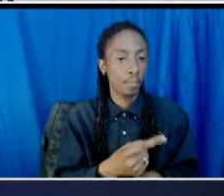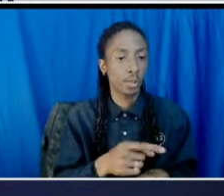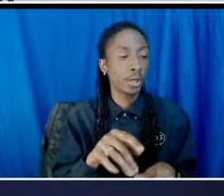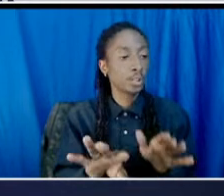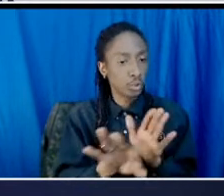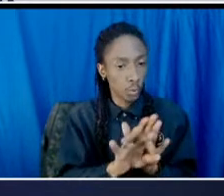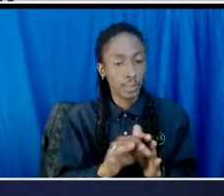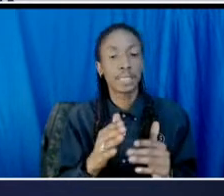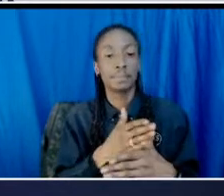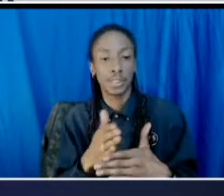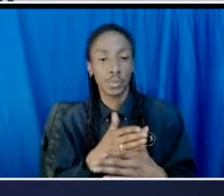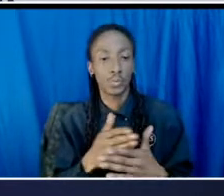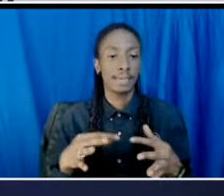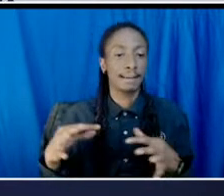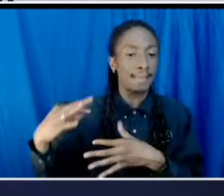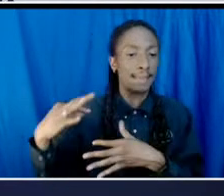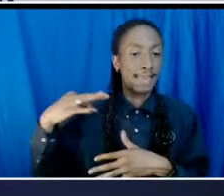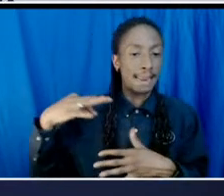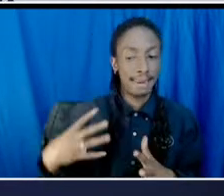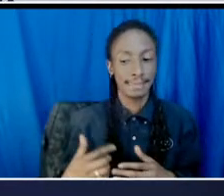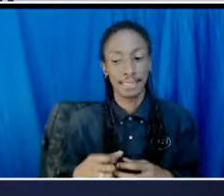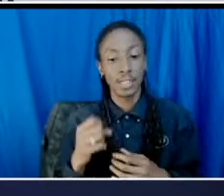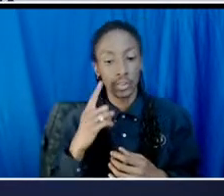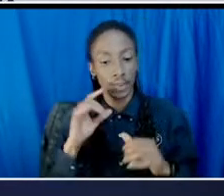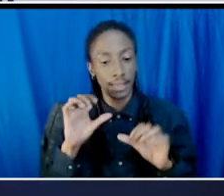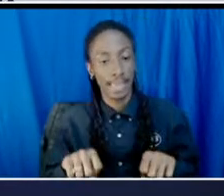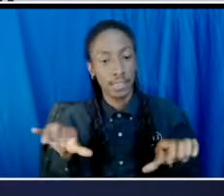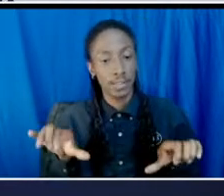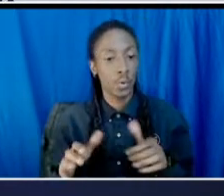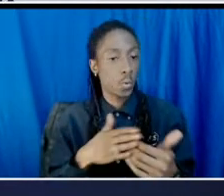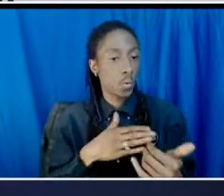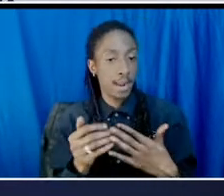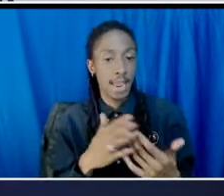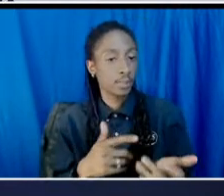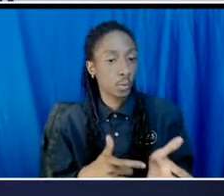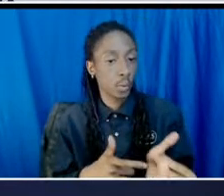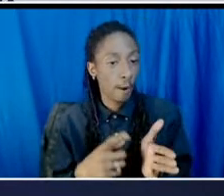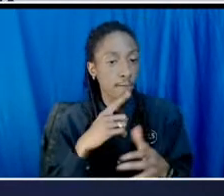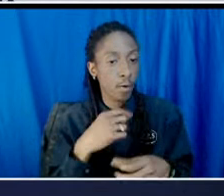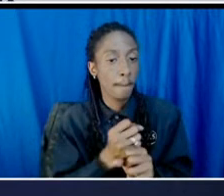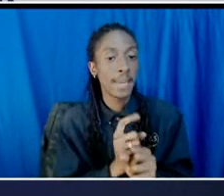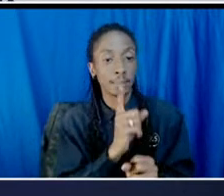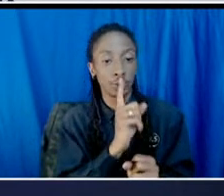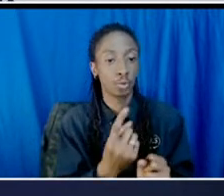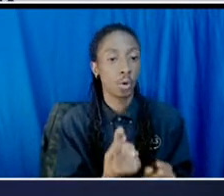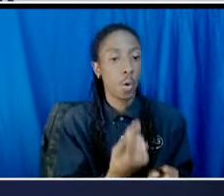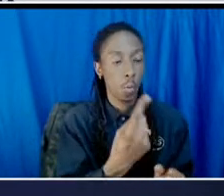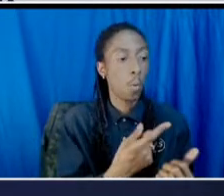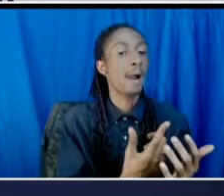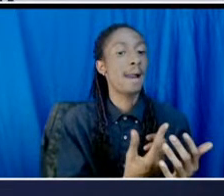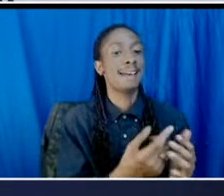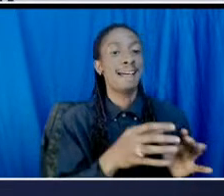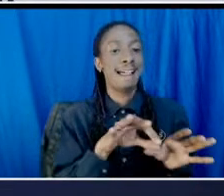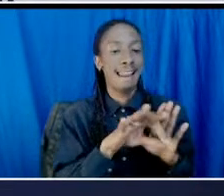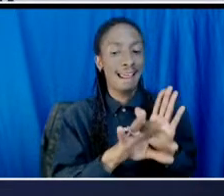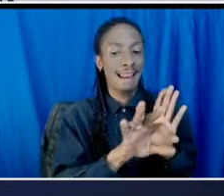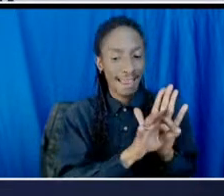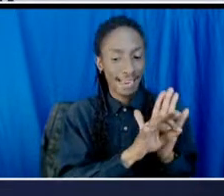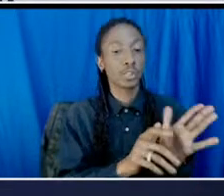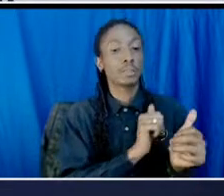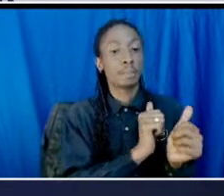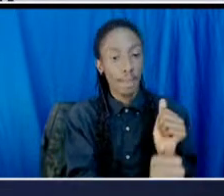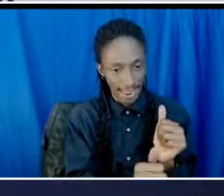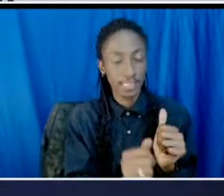could take whatever action is necessary to ensure that one of the slates of electors cast on December 14th will be accepted